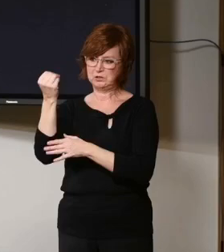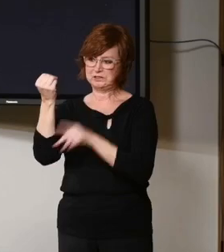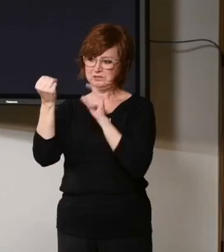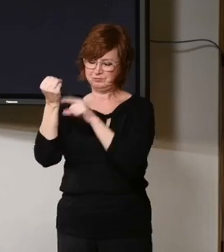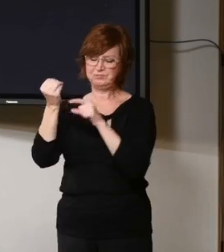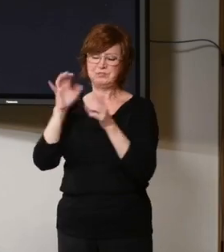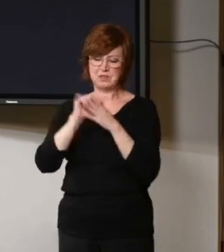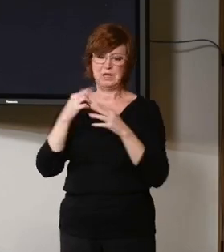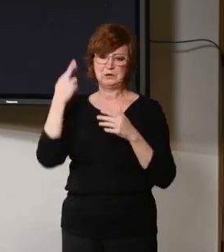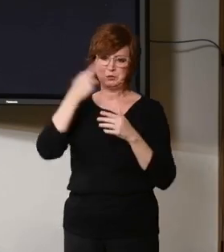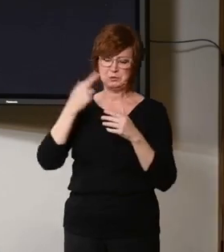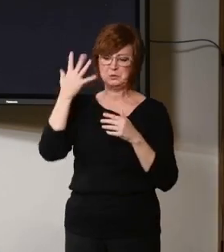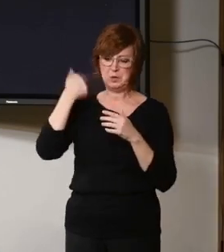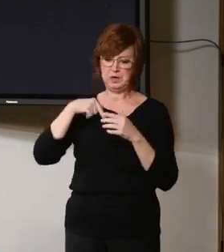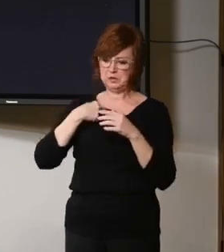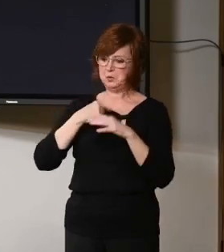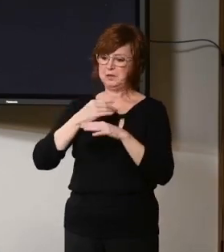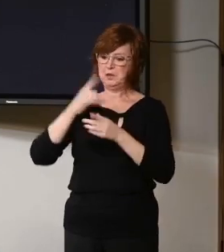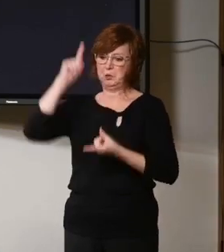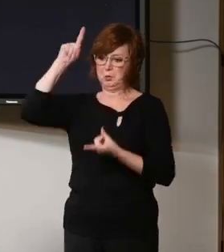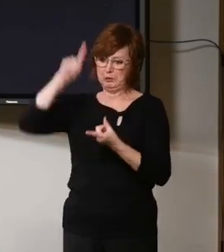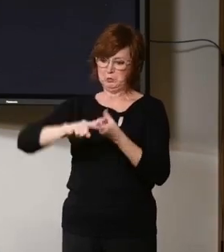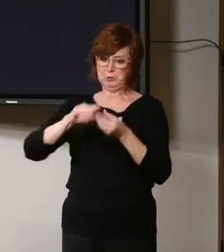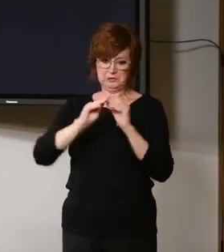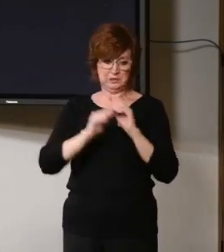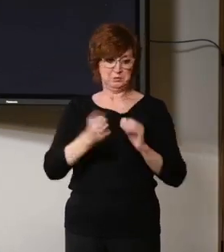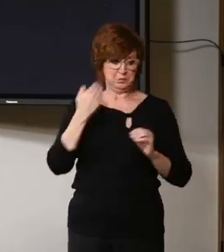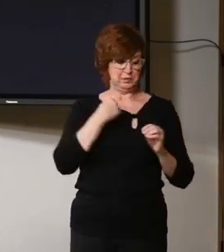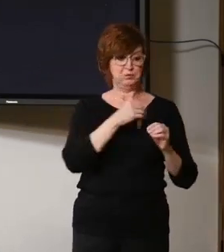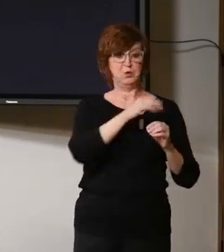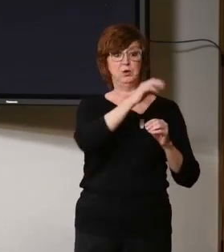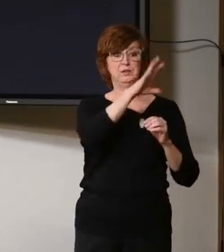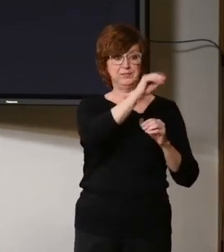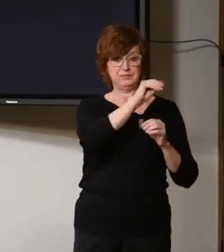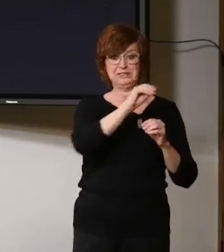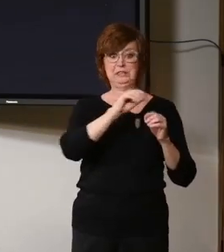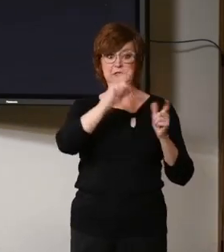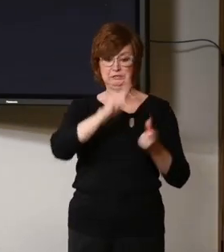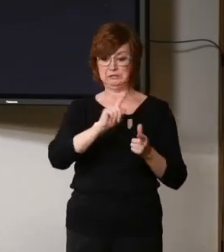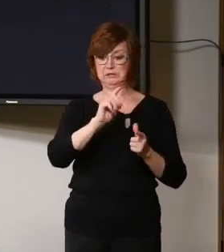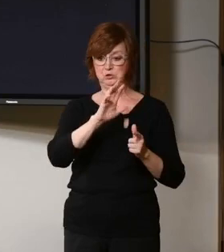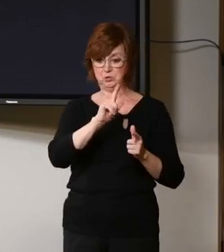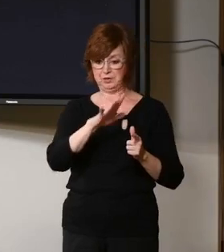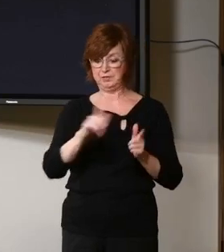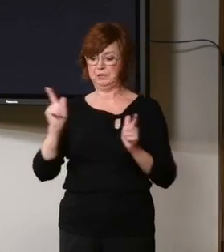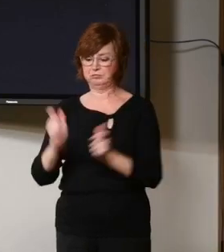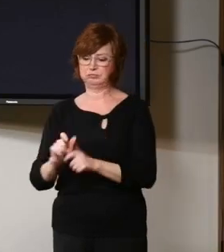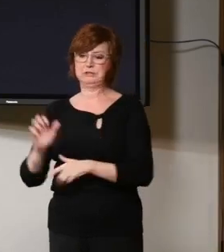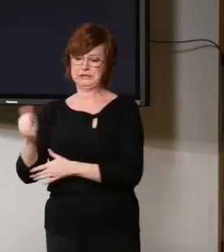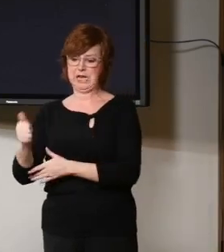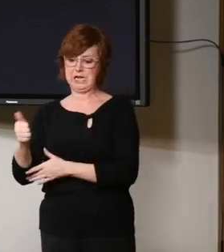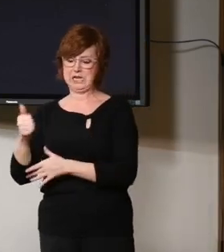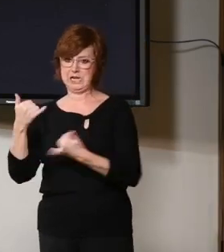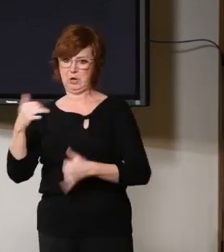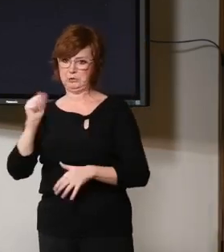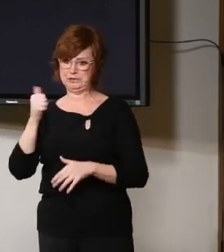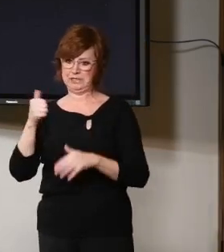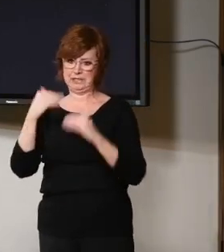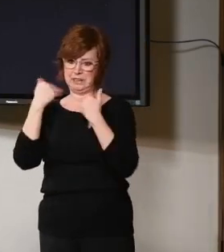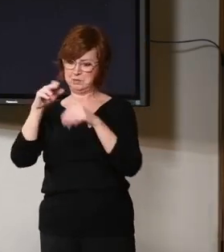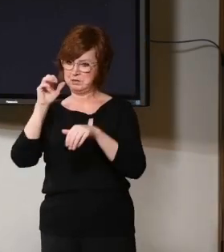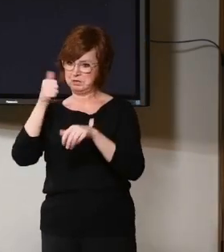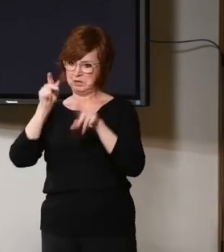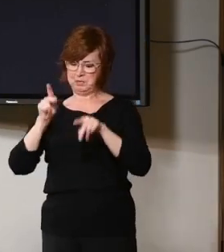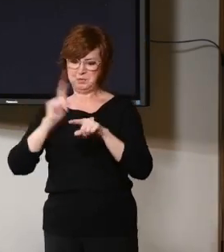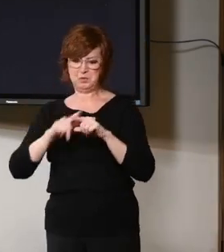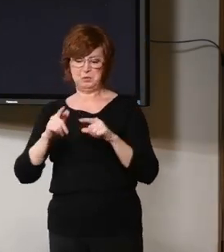on large events to 10 from 25, but also it reinforces the message that irrespective of whether